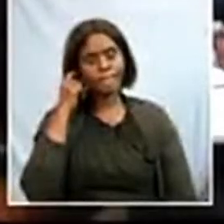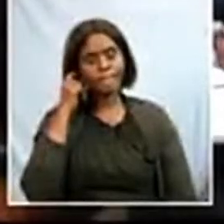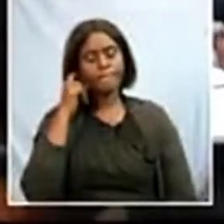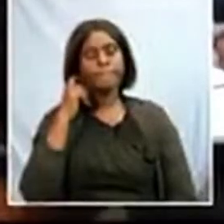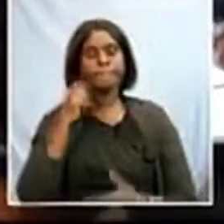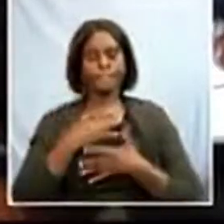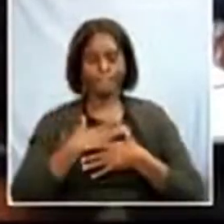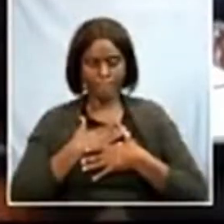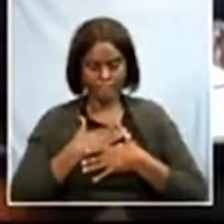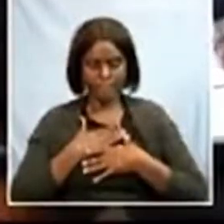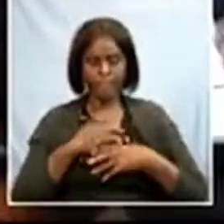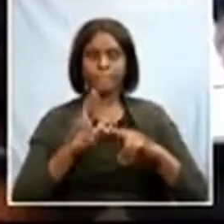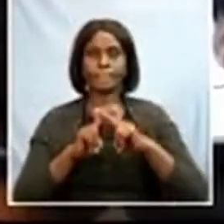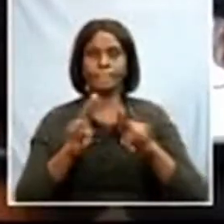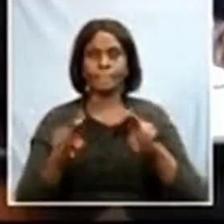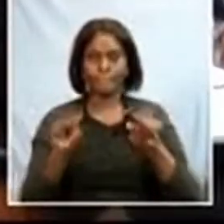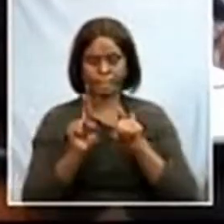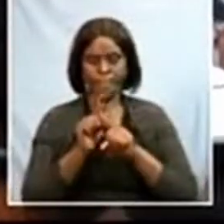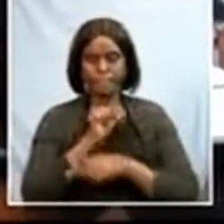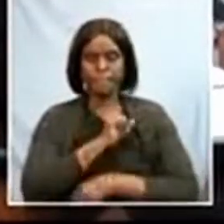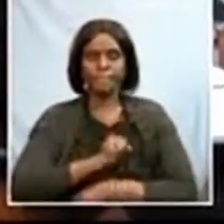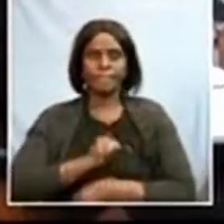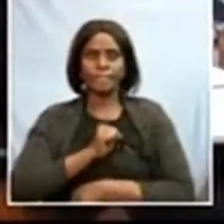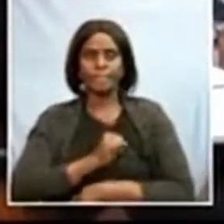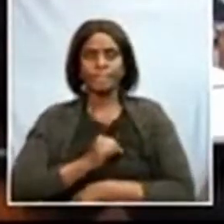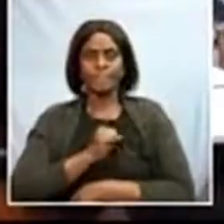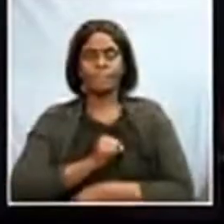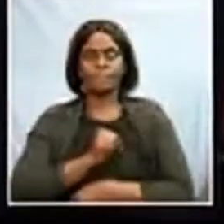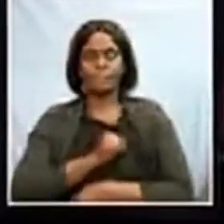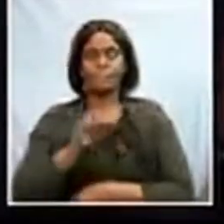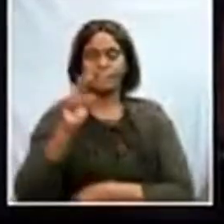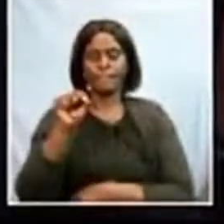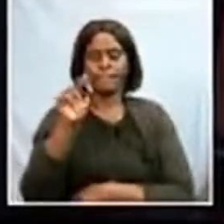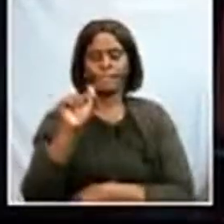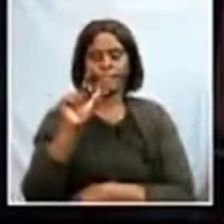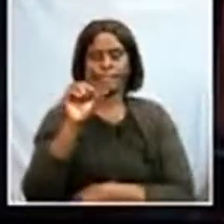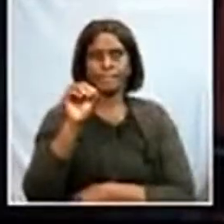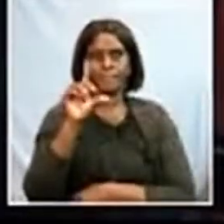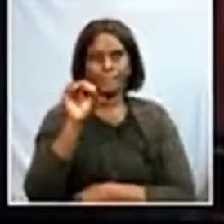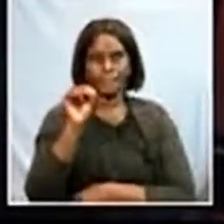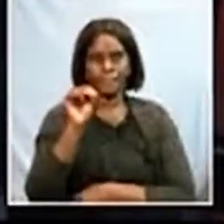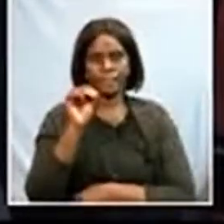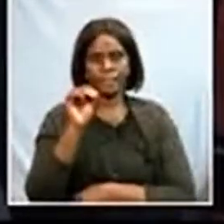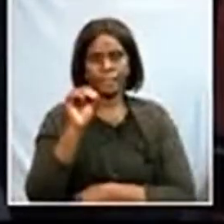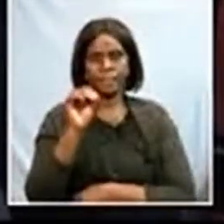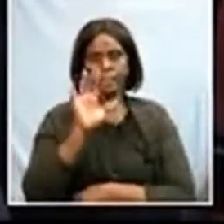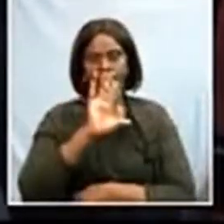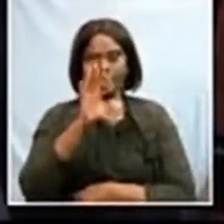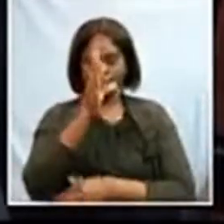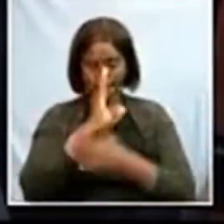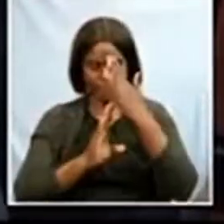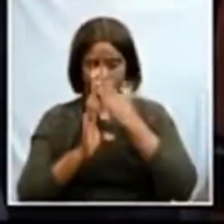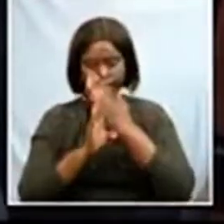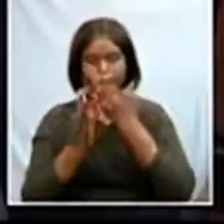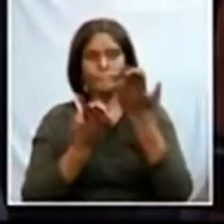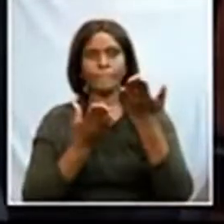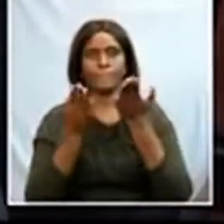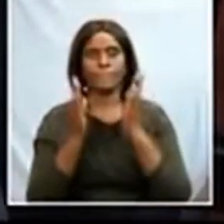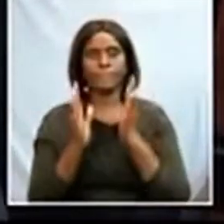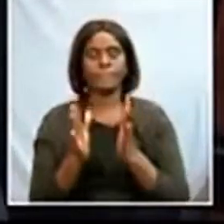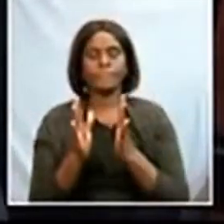Grateful, Chair. I'm totally sorry. NALOLO. I'm your humble servant